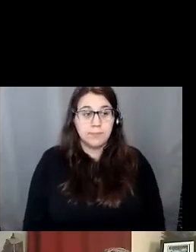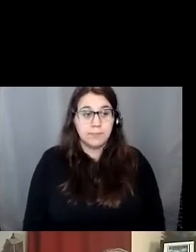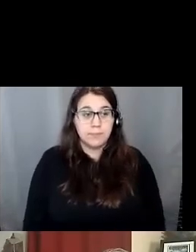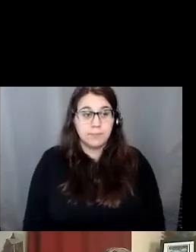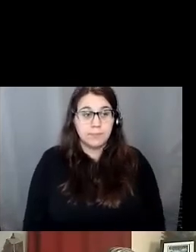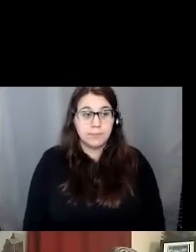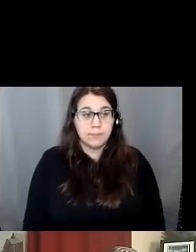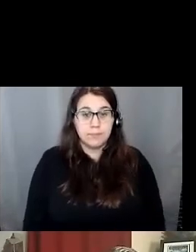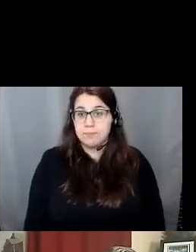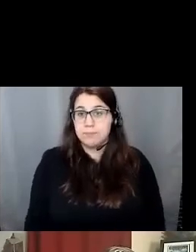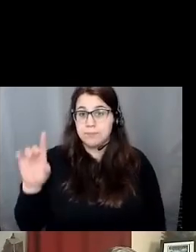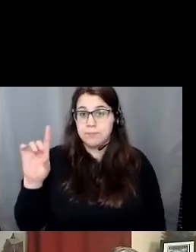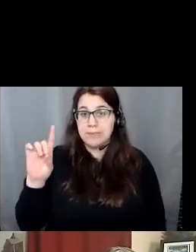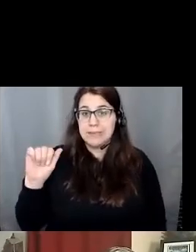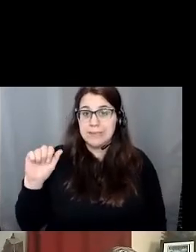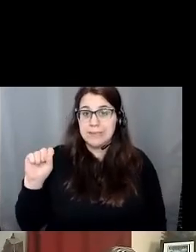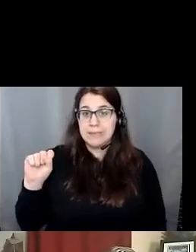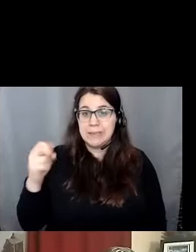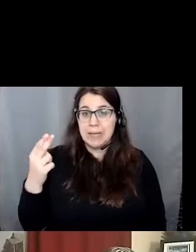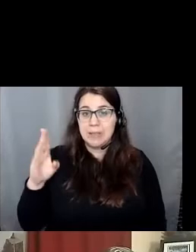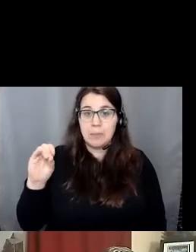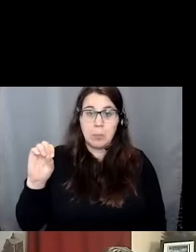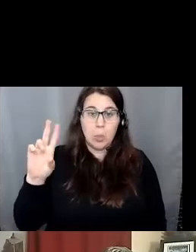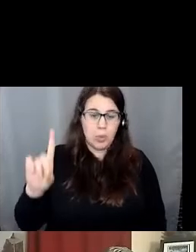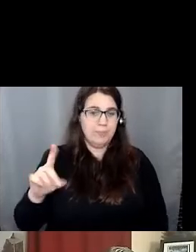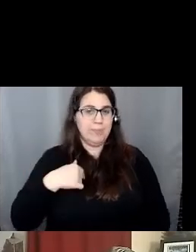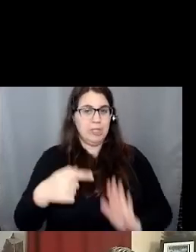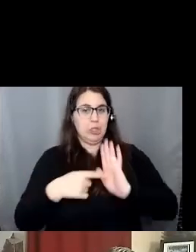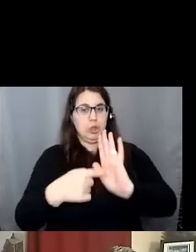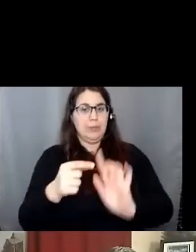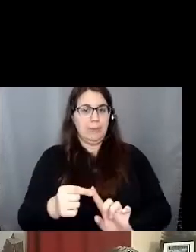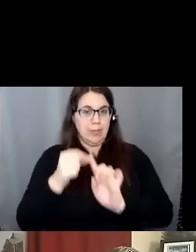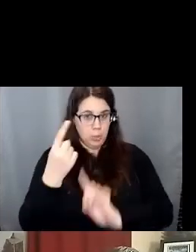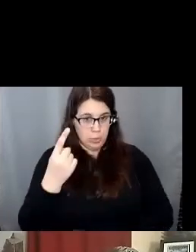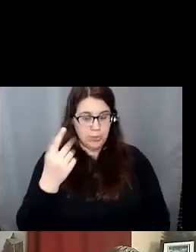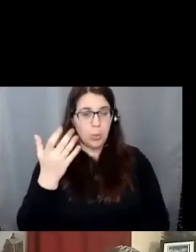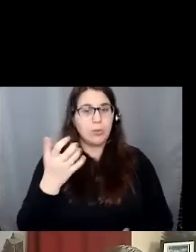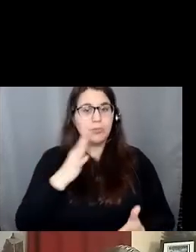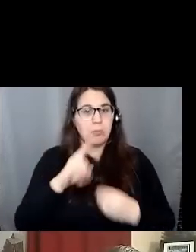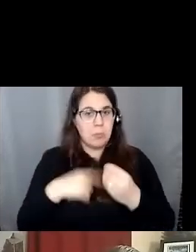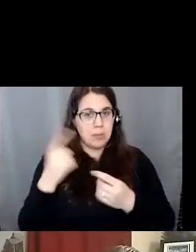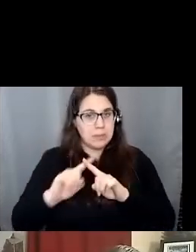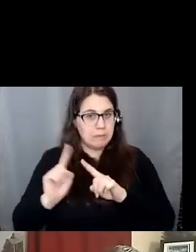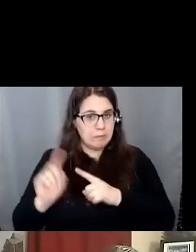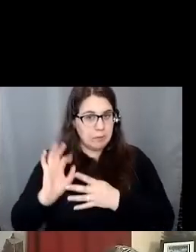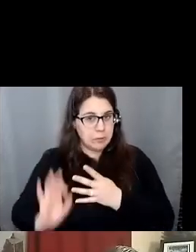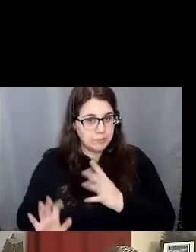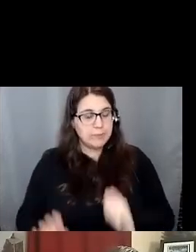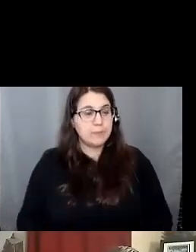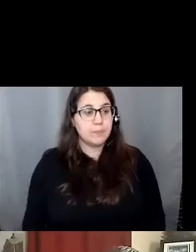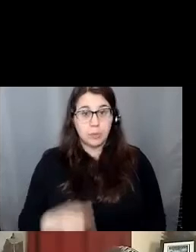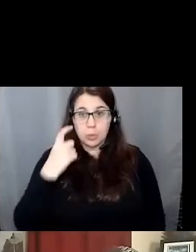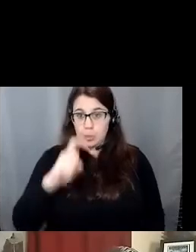call the dashboard. I'm showing you kind of a unique one here because I want to talk about a few different options. So you'll notice on